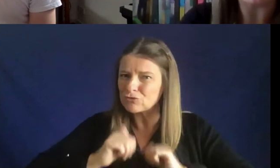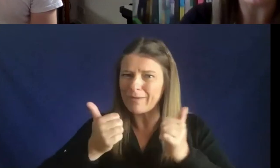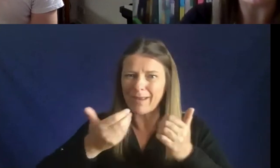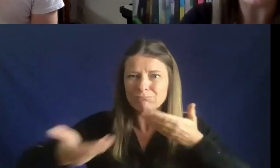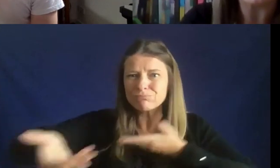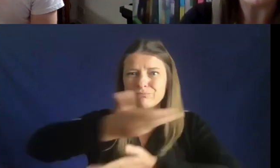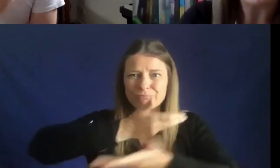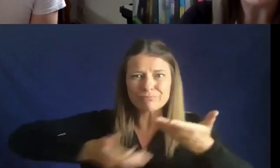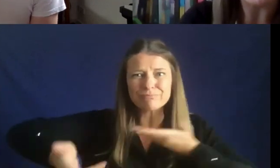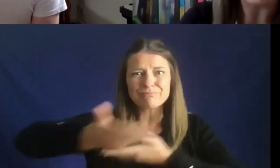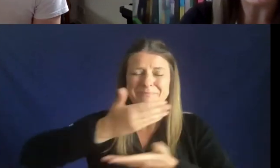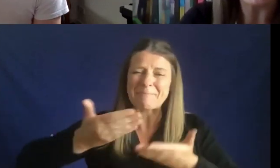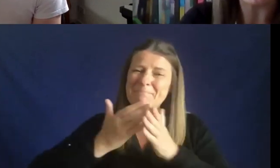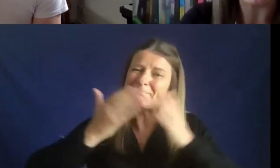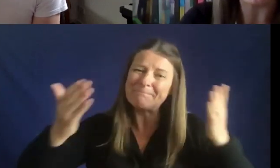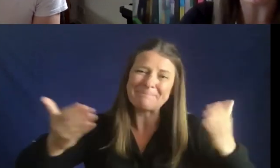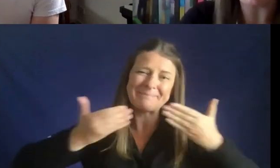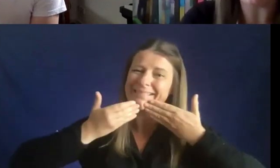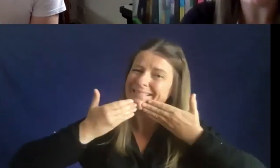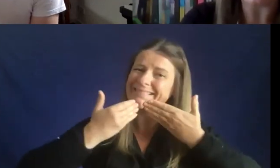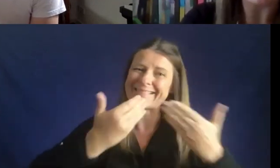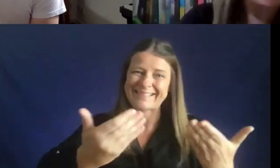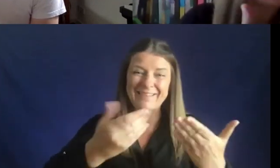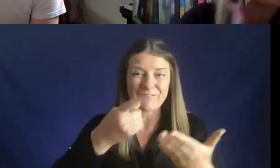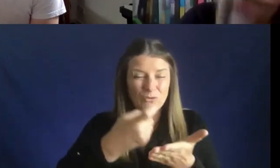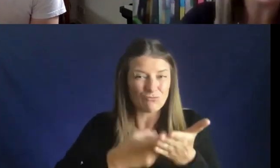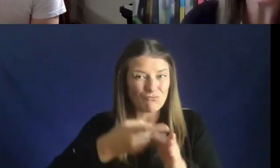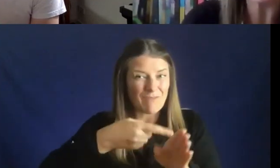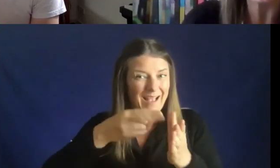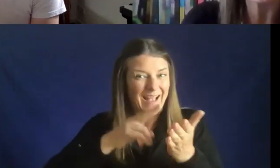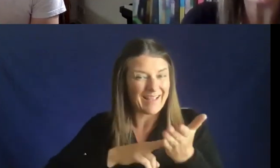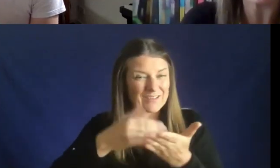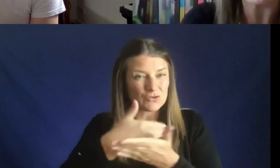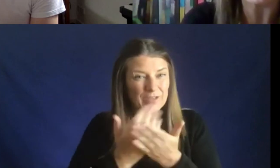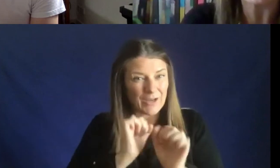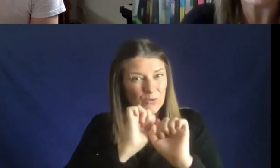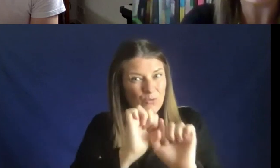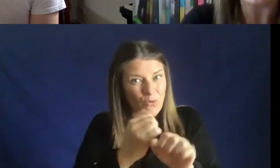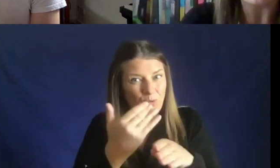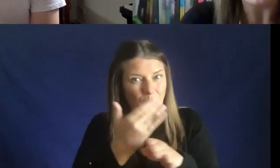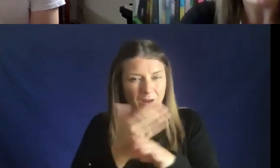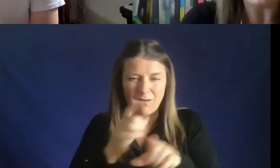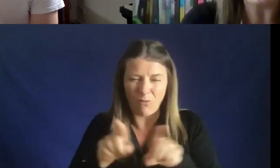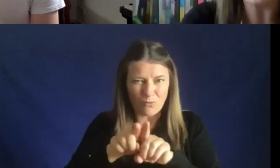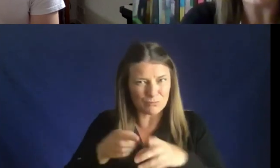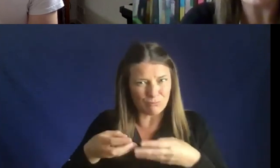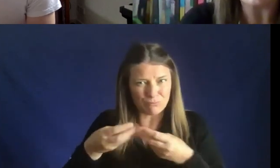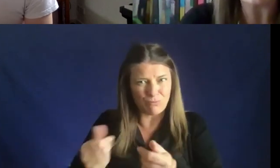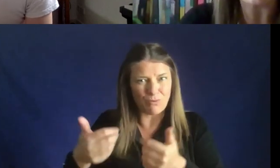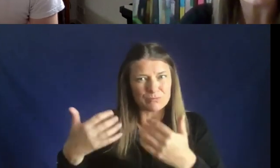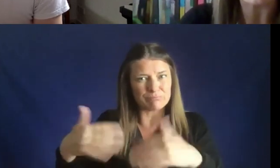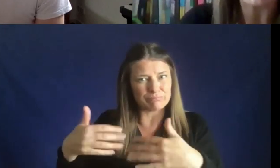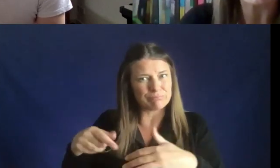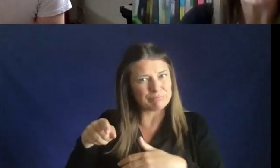big thank you to Ryan for sharing his work, and yeah, this resource as well, which feels like a